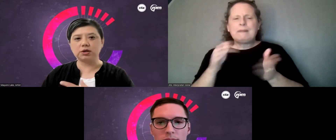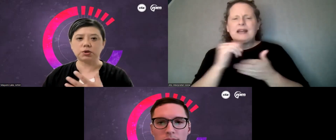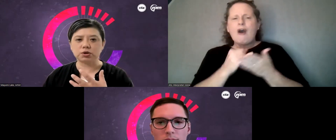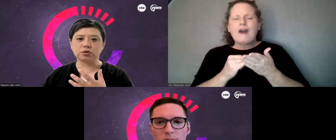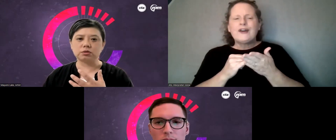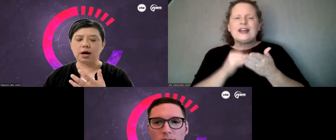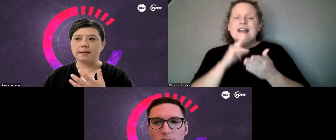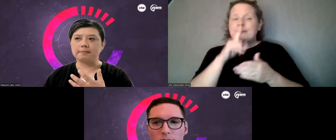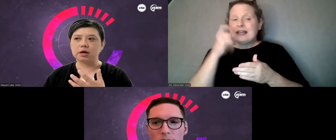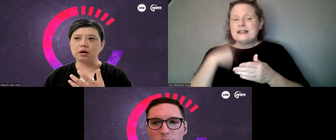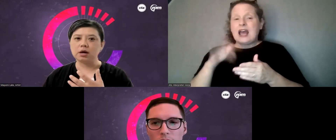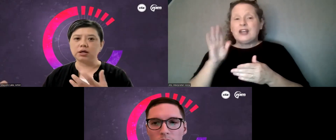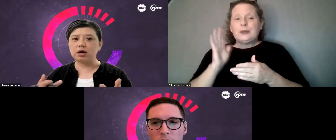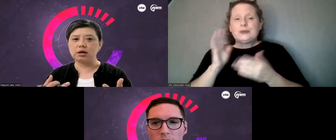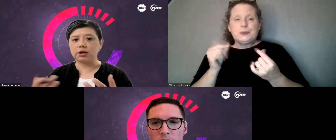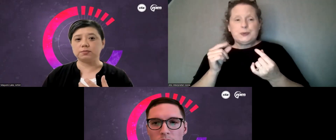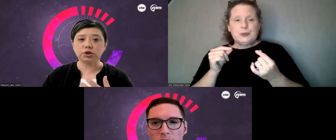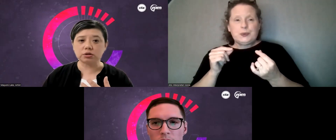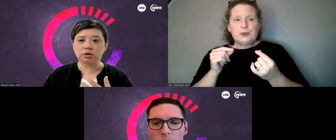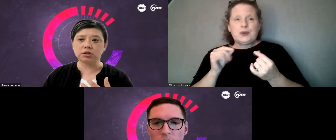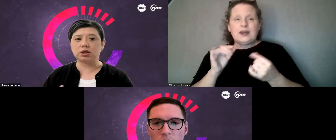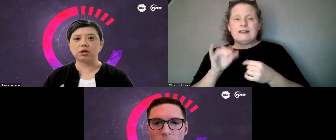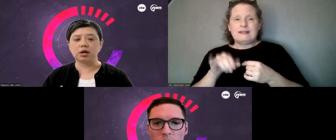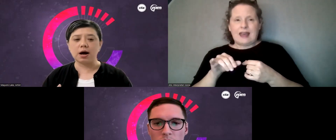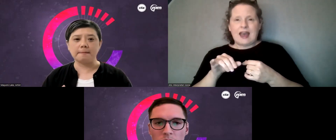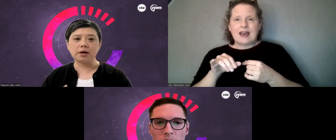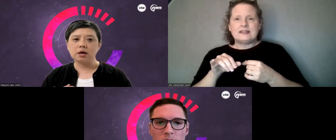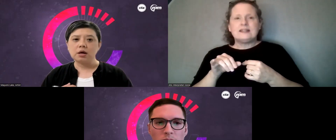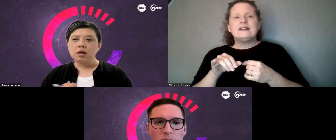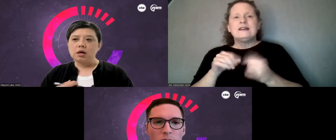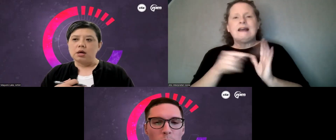because I used to do the gallery exhibitions, and then